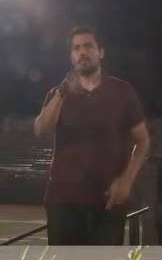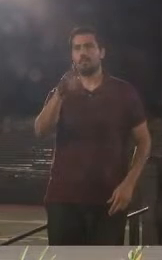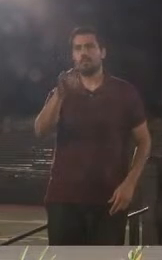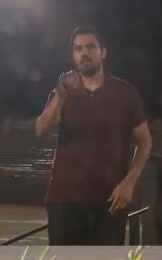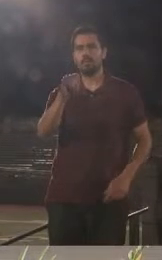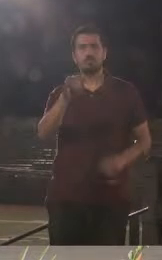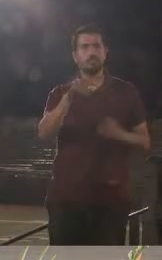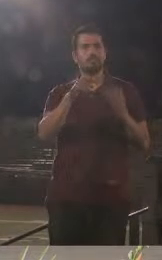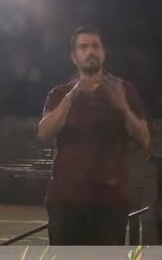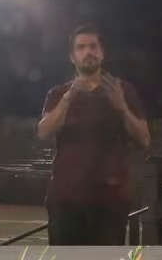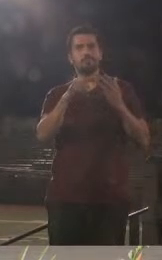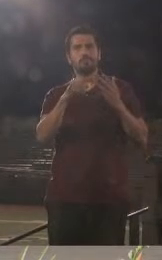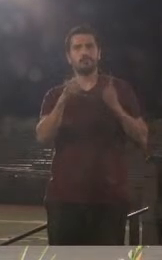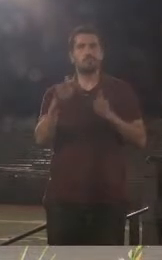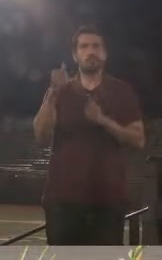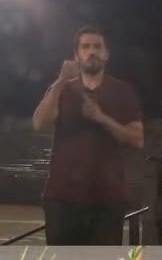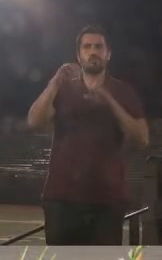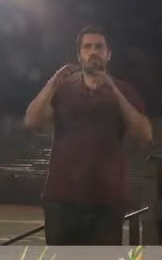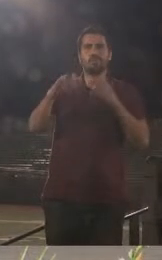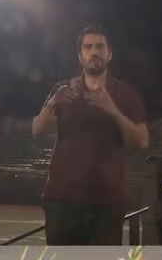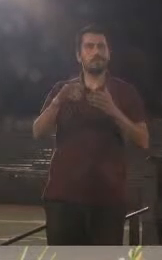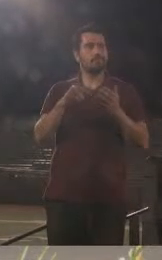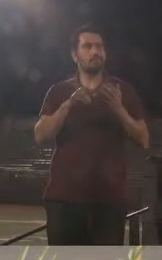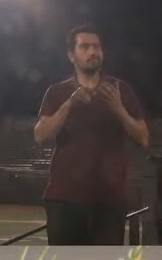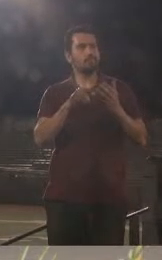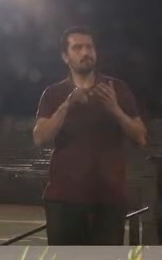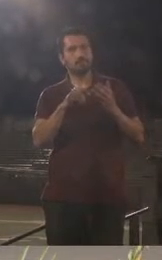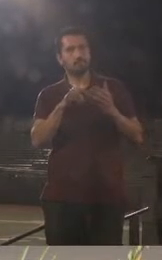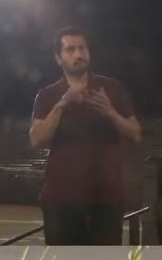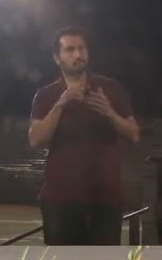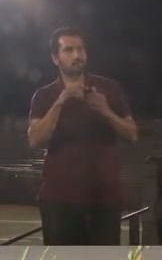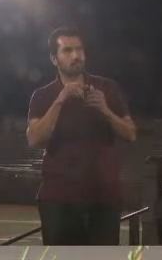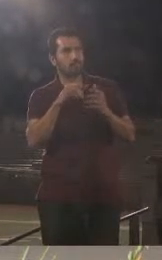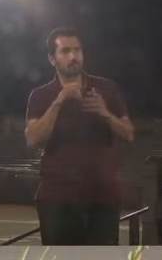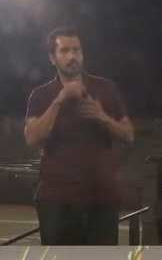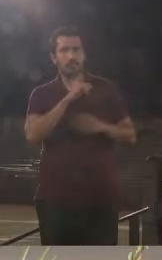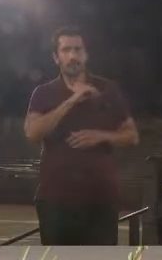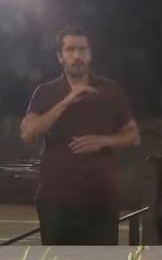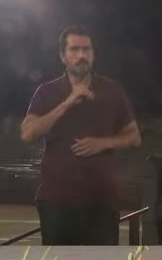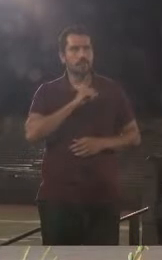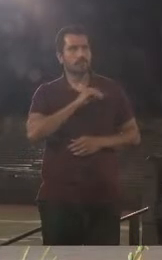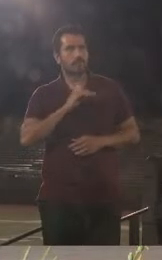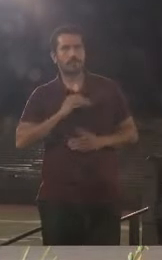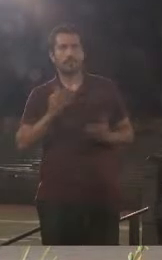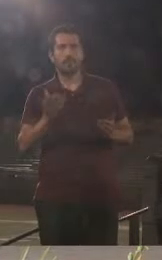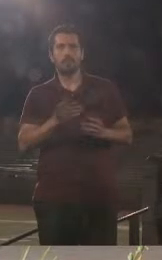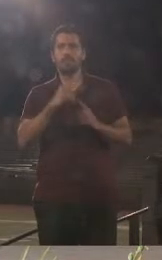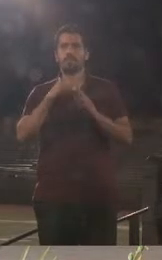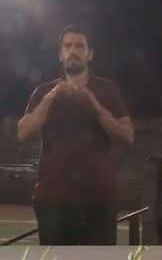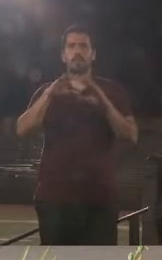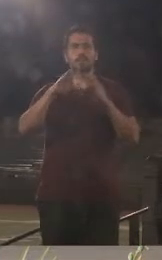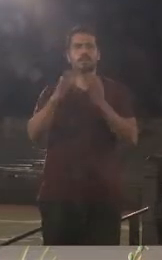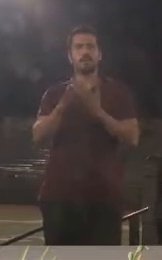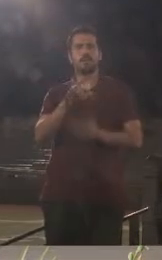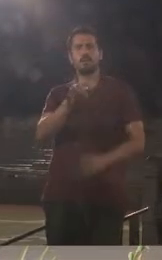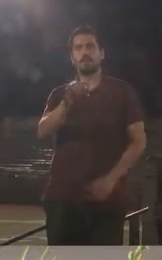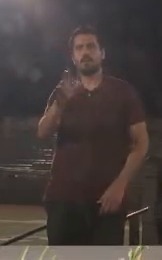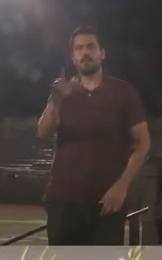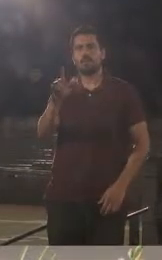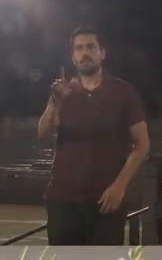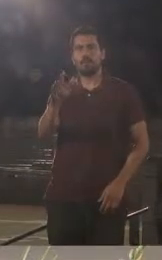fellow trustees, dedicated faculty, and the exceptional graduating class of Highlands High